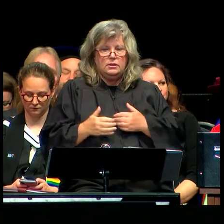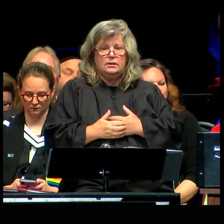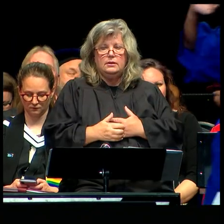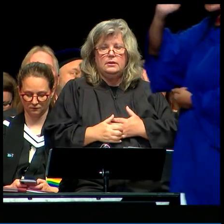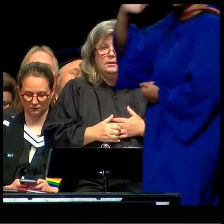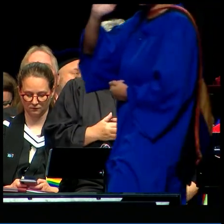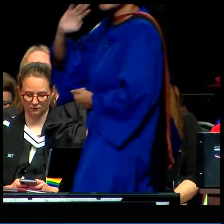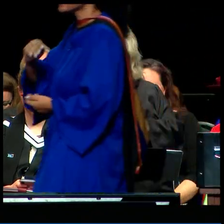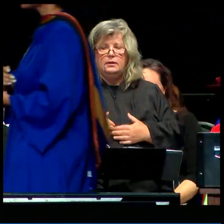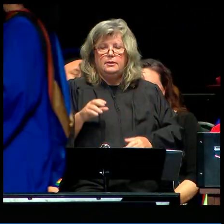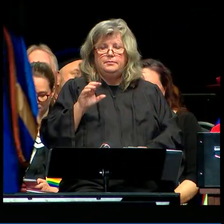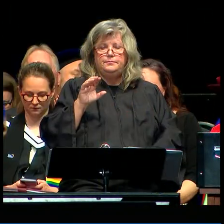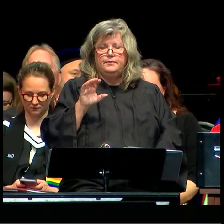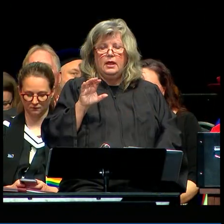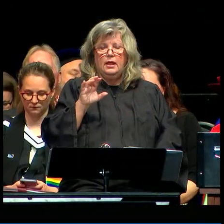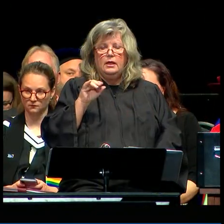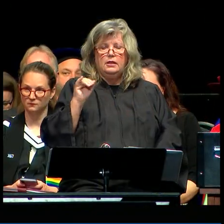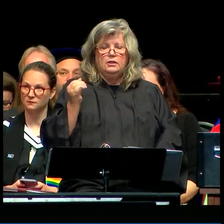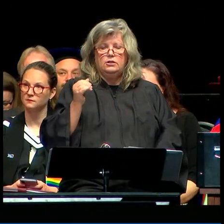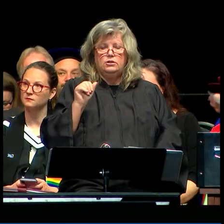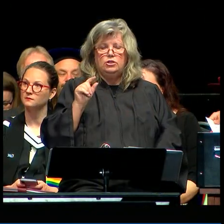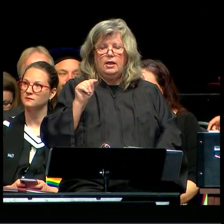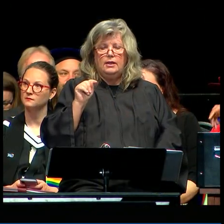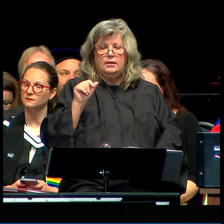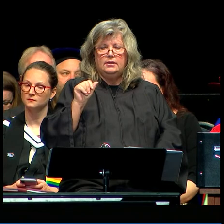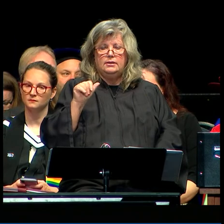Jatea Gerbic, with distinction.